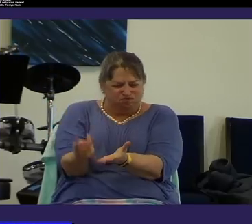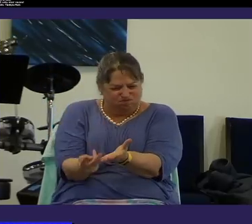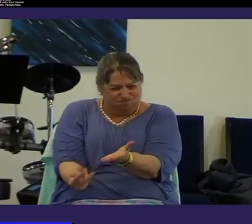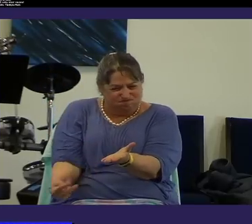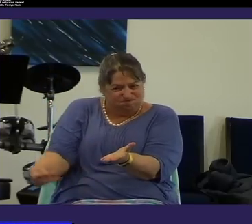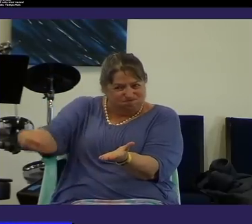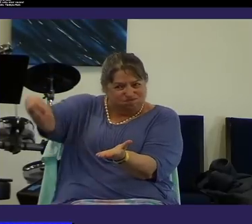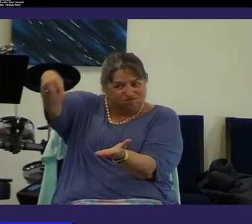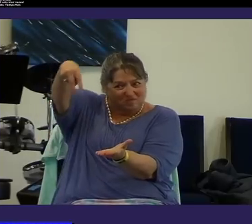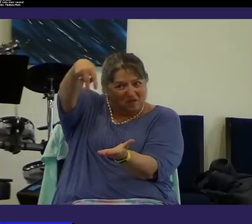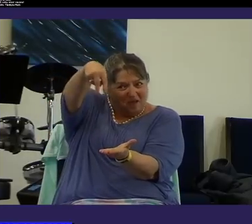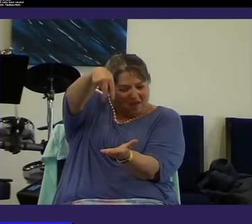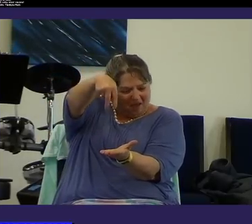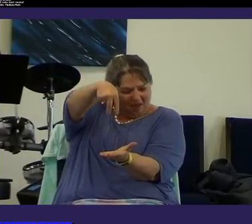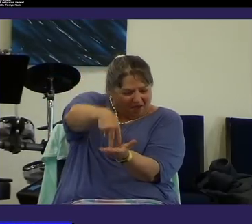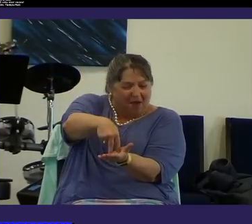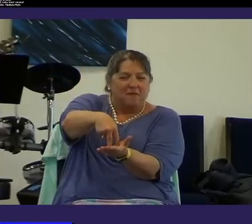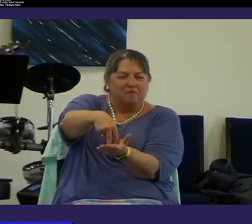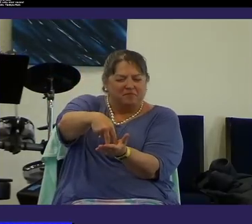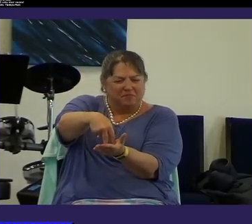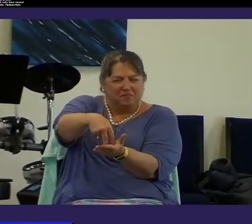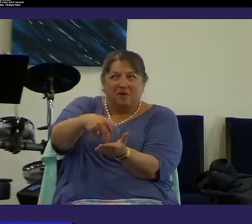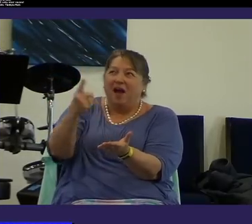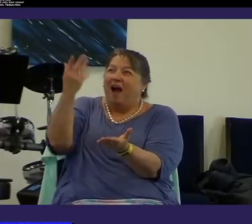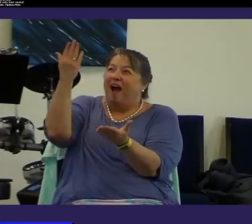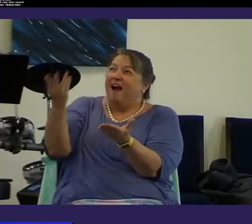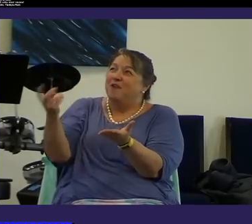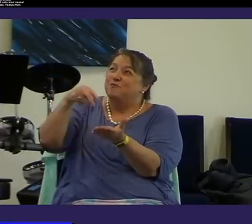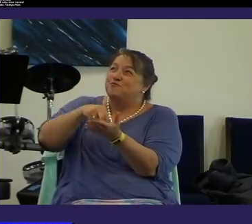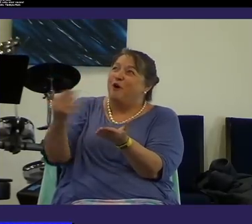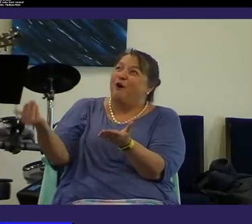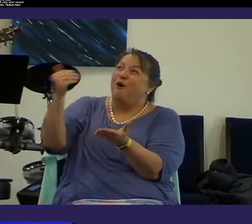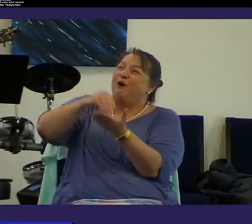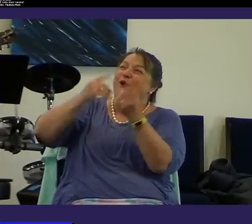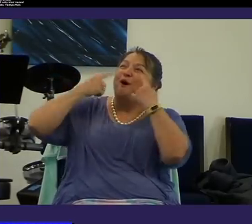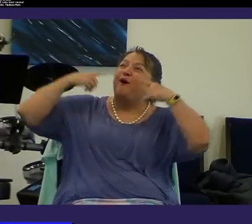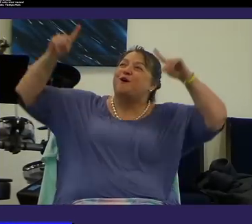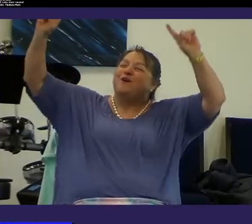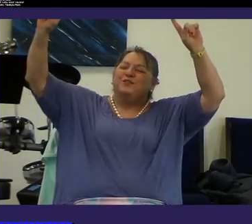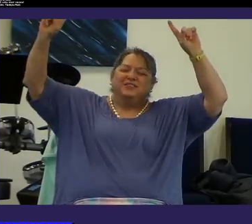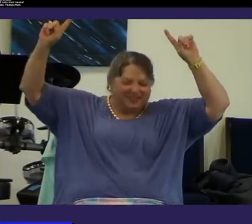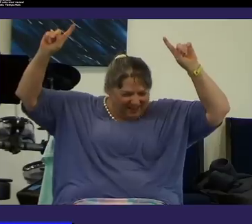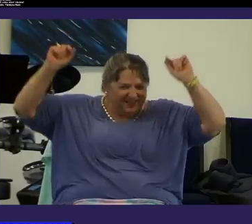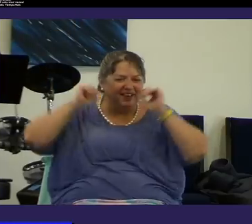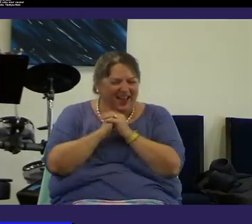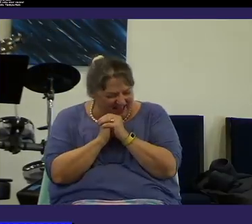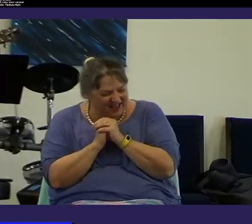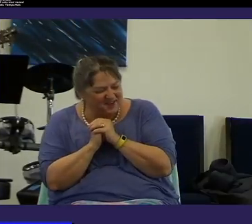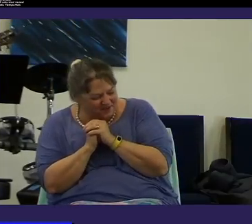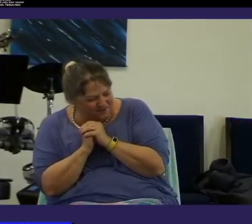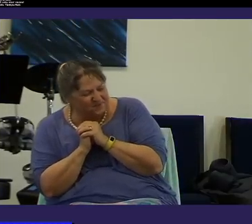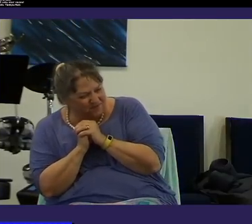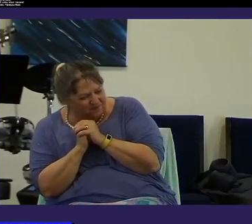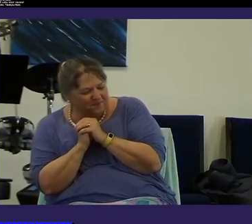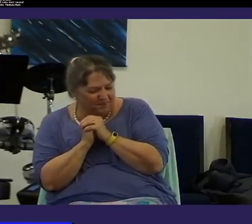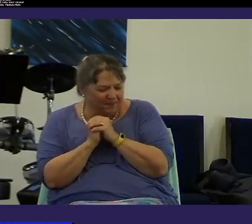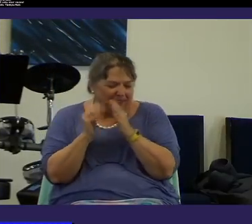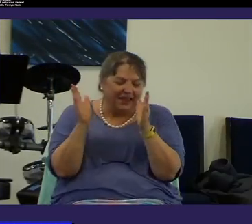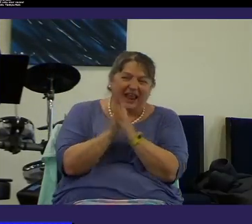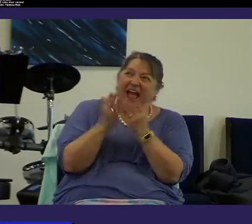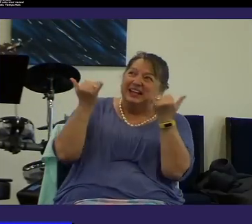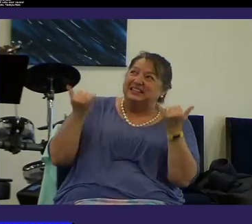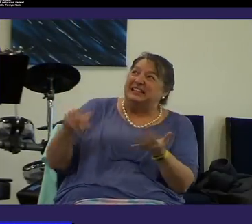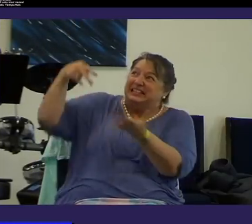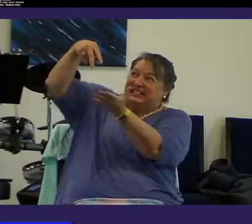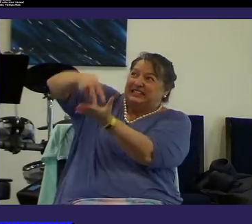glorious day, up from the grave he rose again.